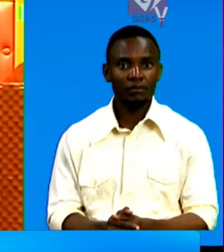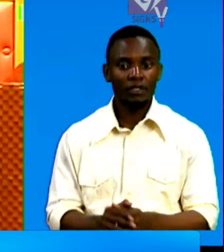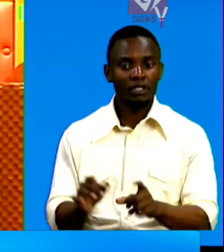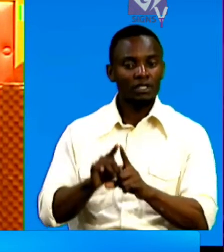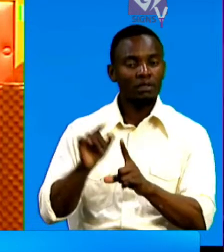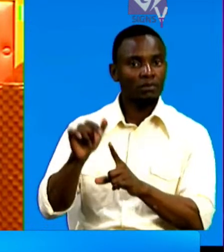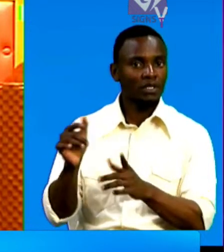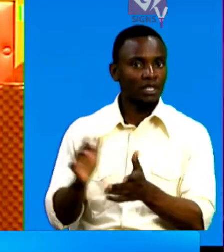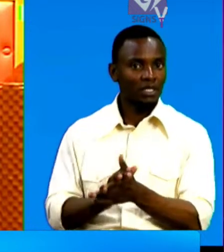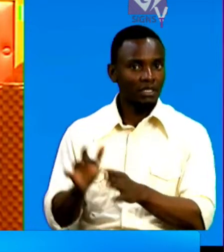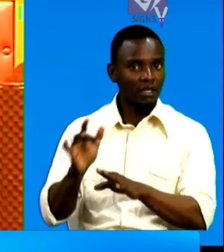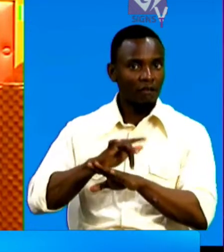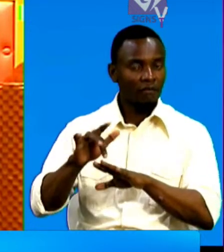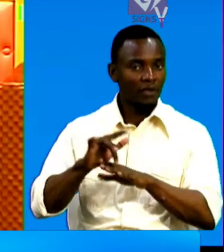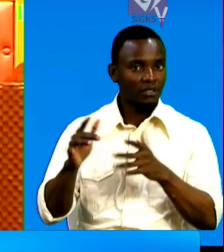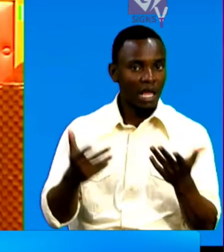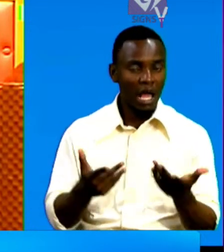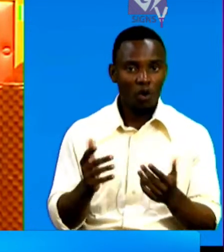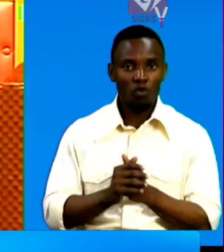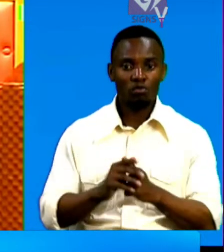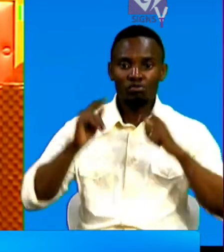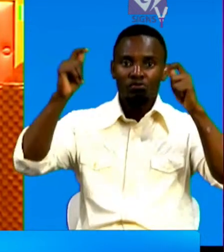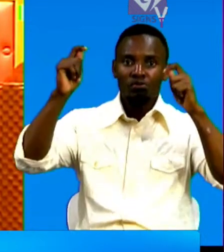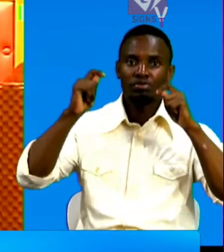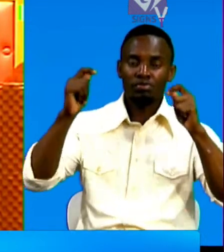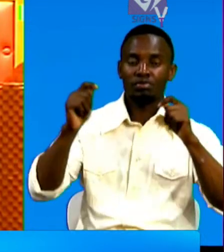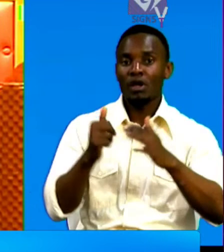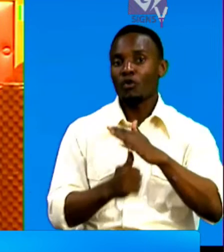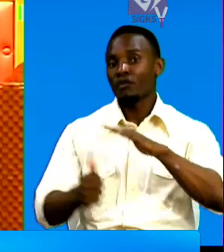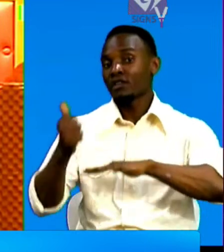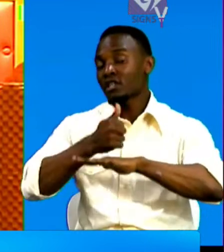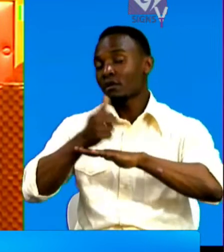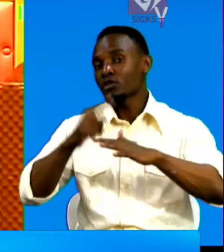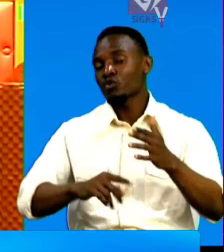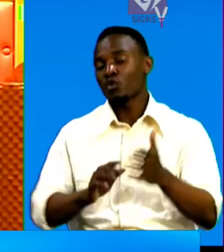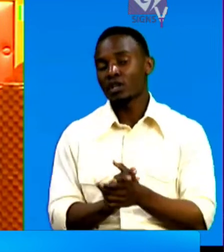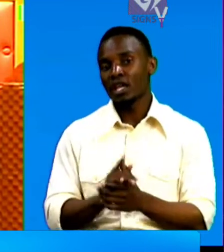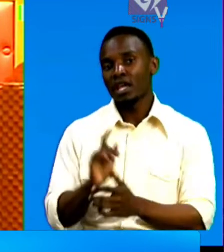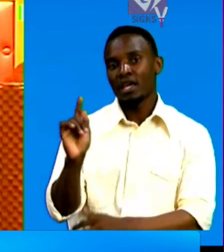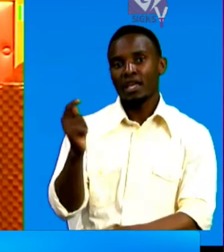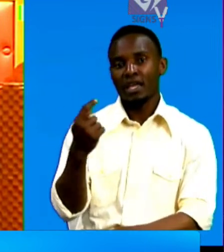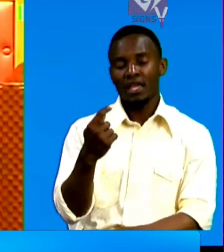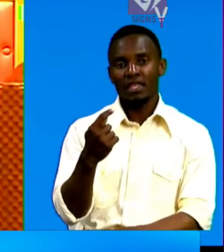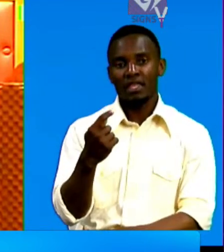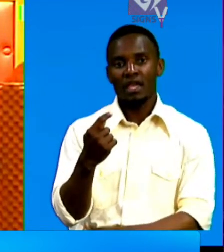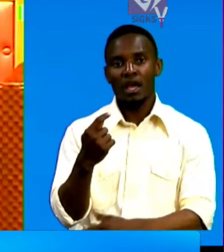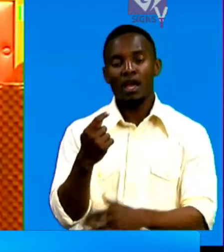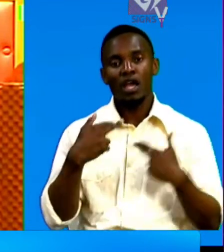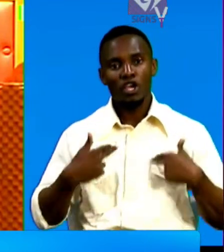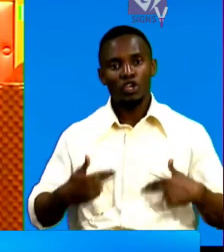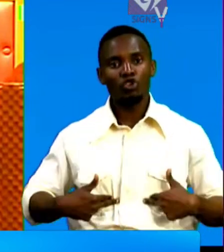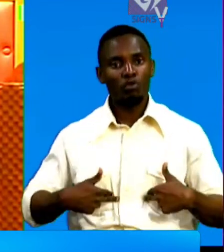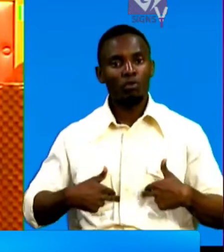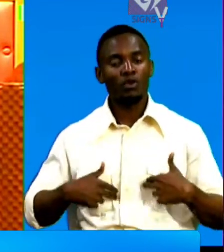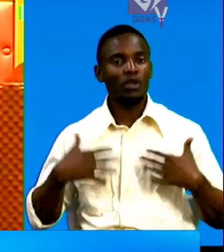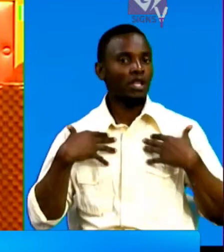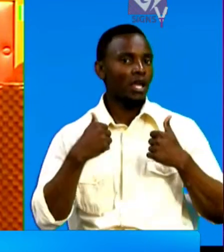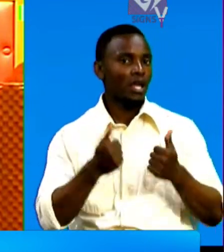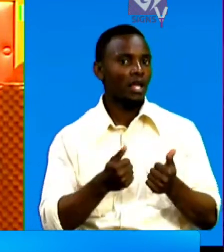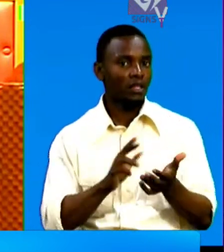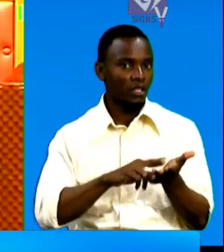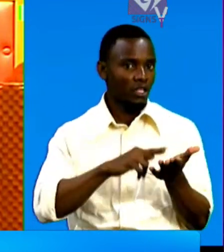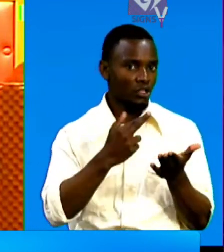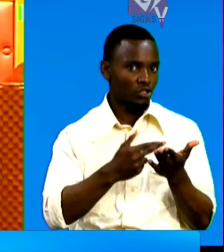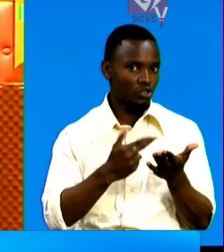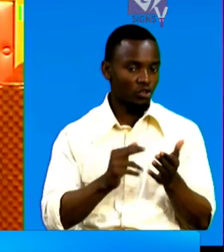by establishing the Kenya Health Human Resource Advisory Council, which will be a trusted